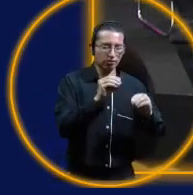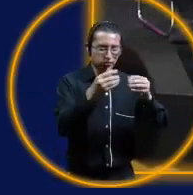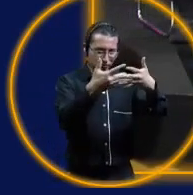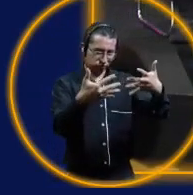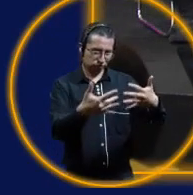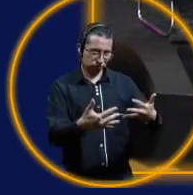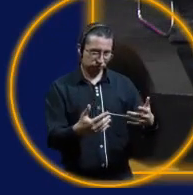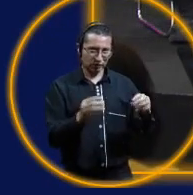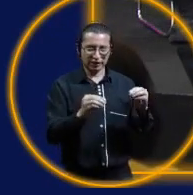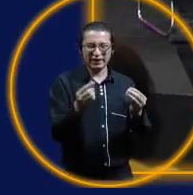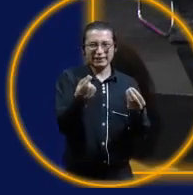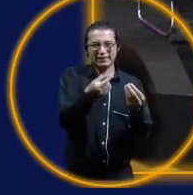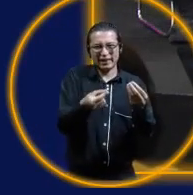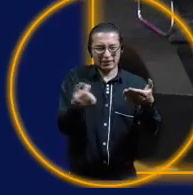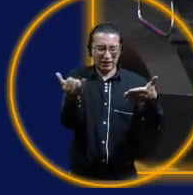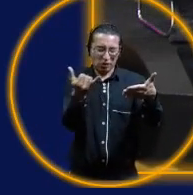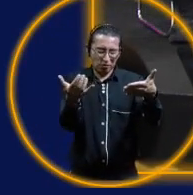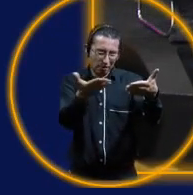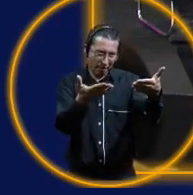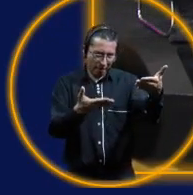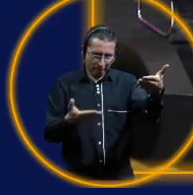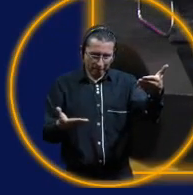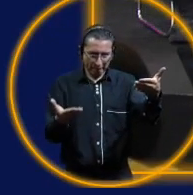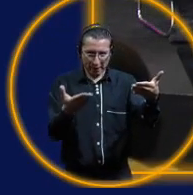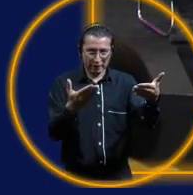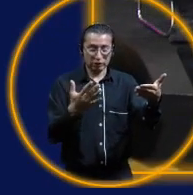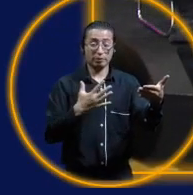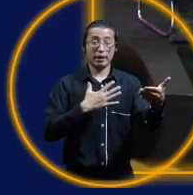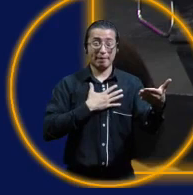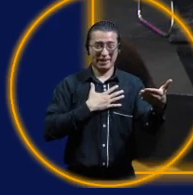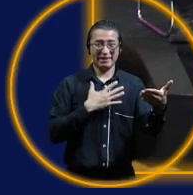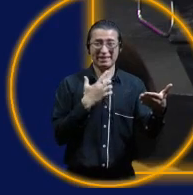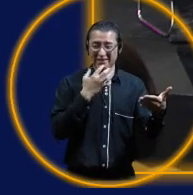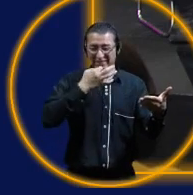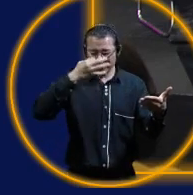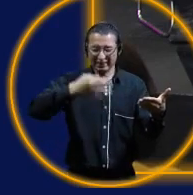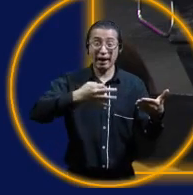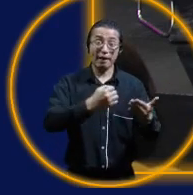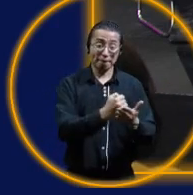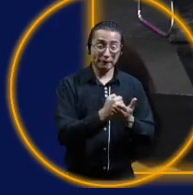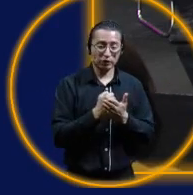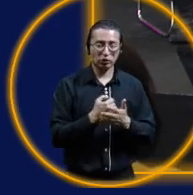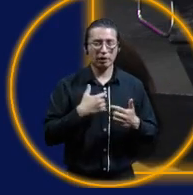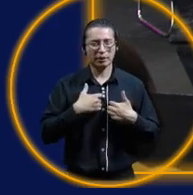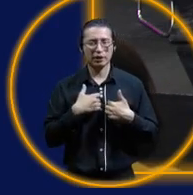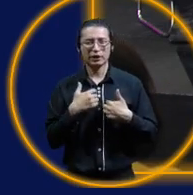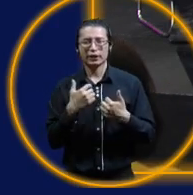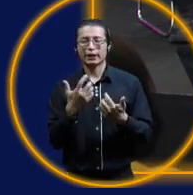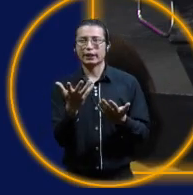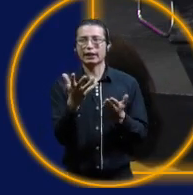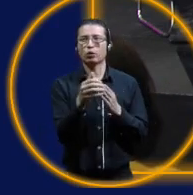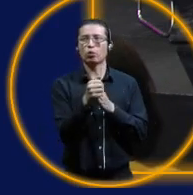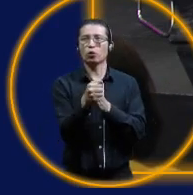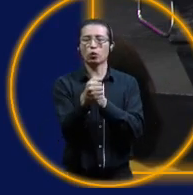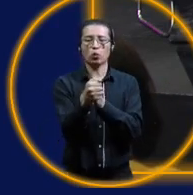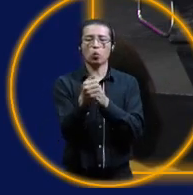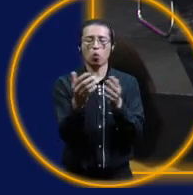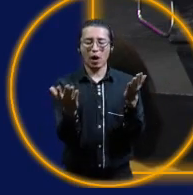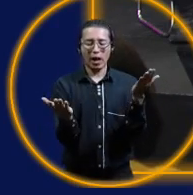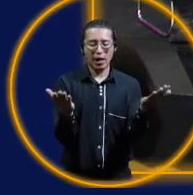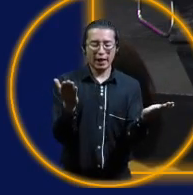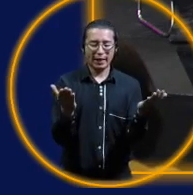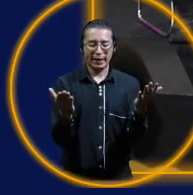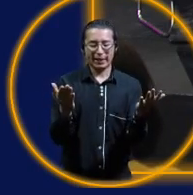me, what can really help is like some kind of like paring down